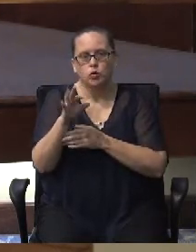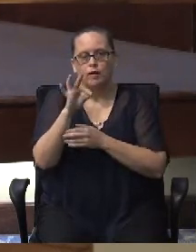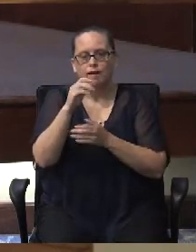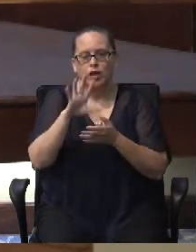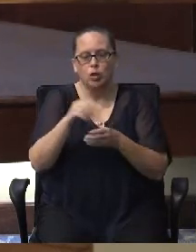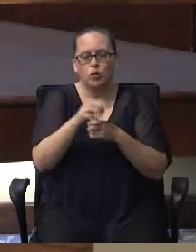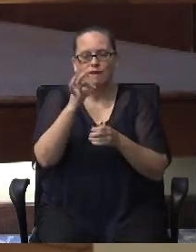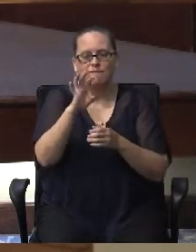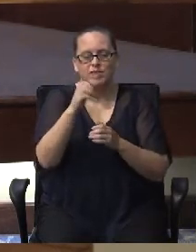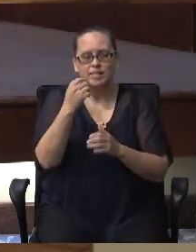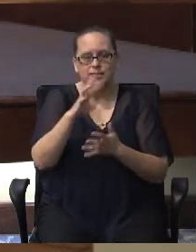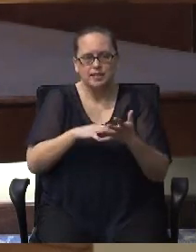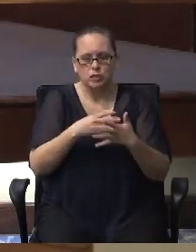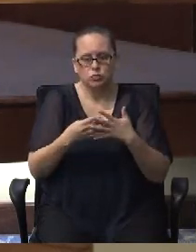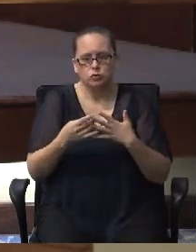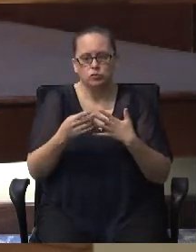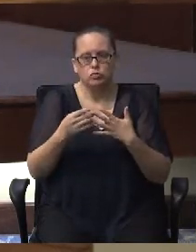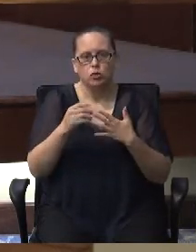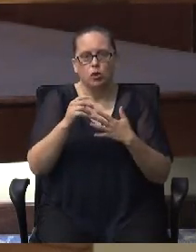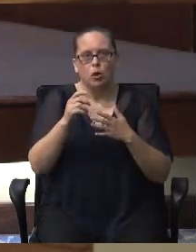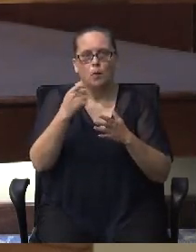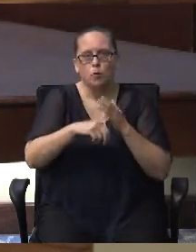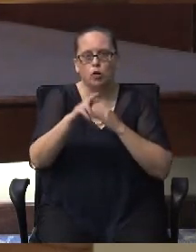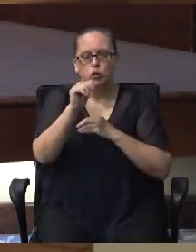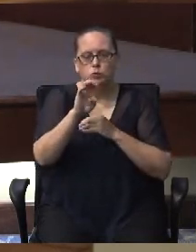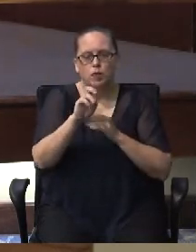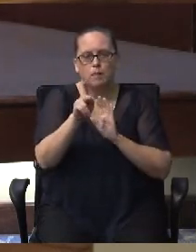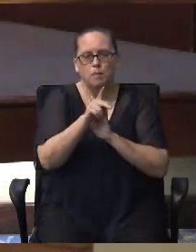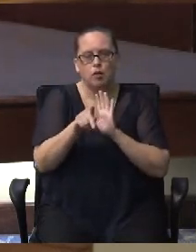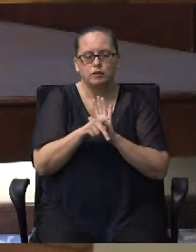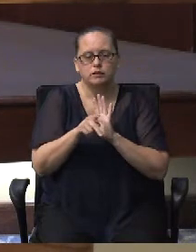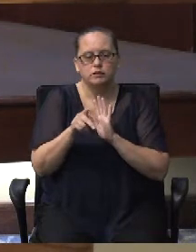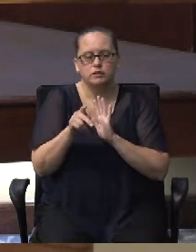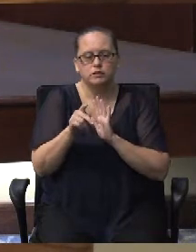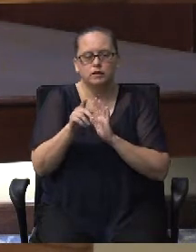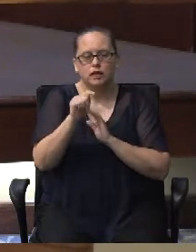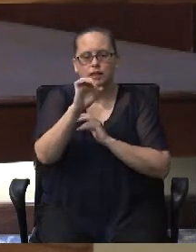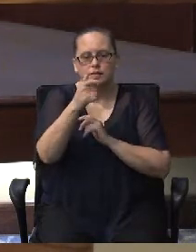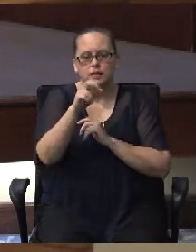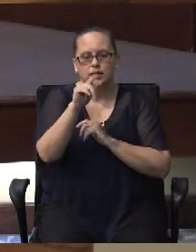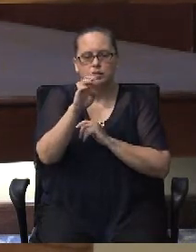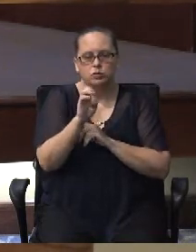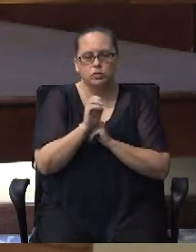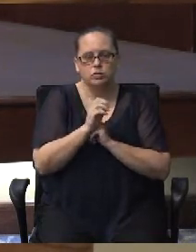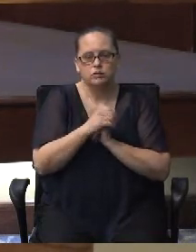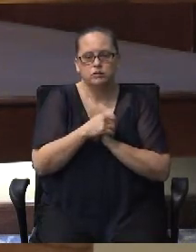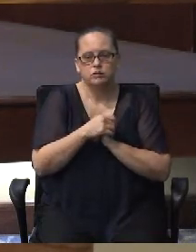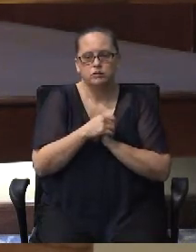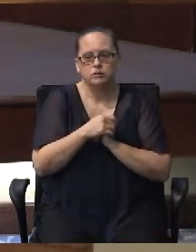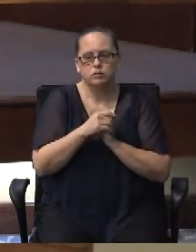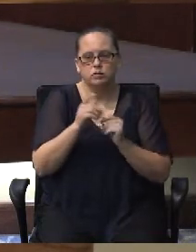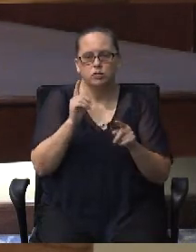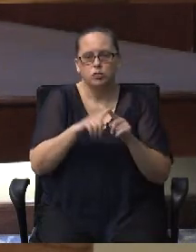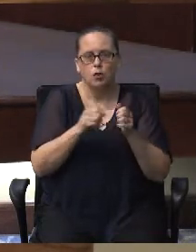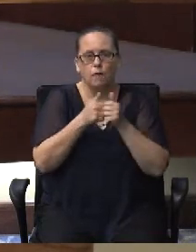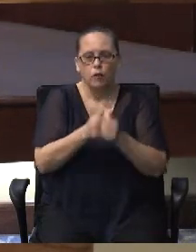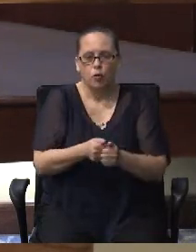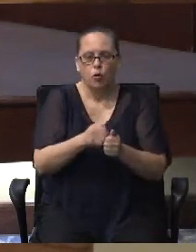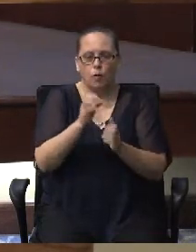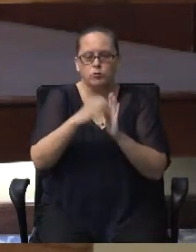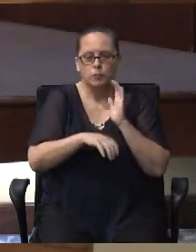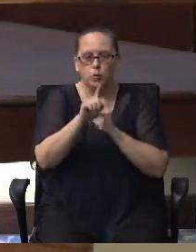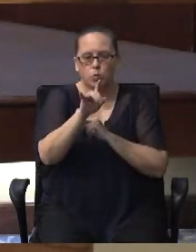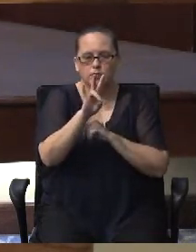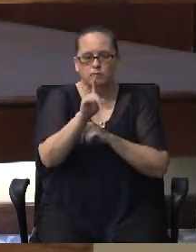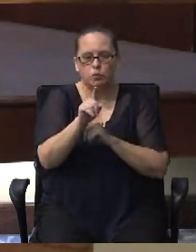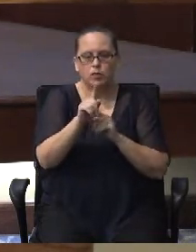schedules, financial policies, glossary of terms and acronyms, and the certified tax rate worksheet. To comply with Chapter 171